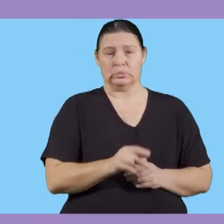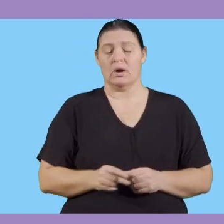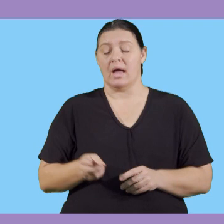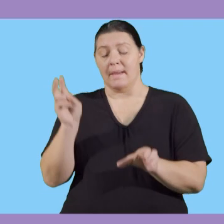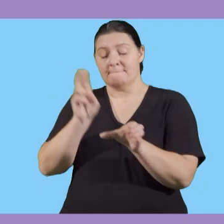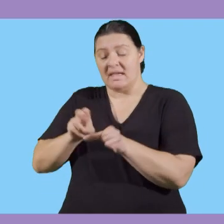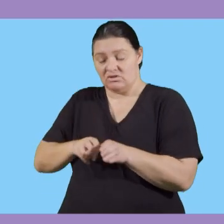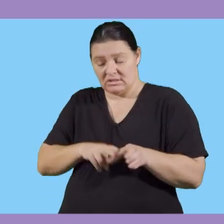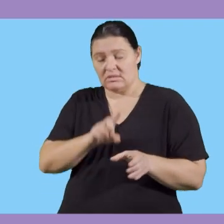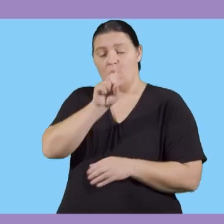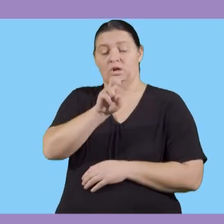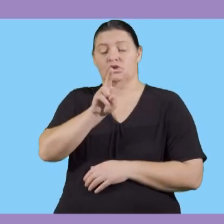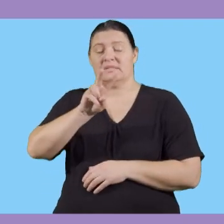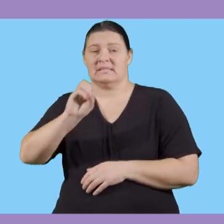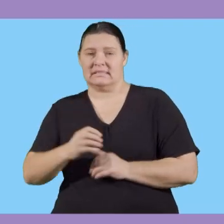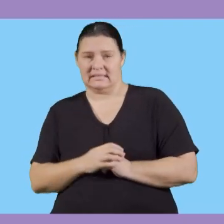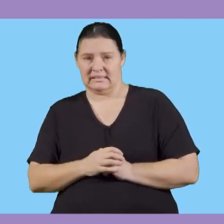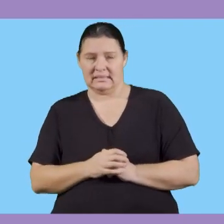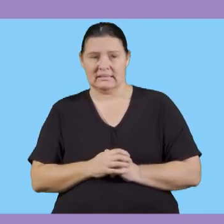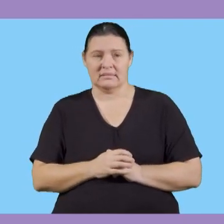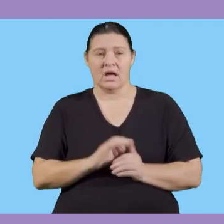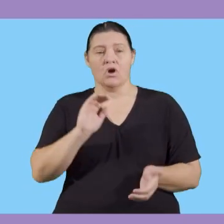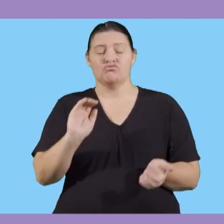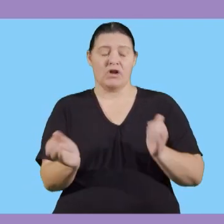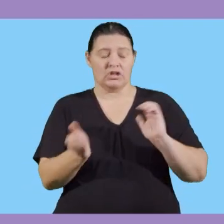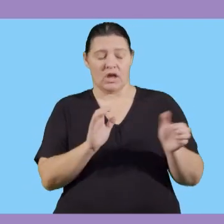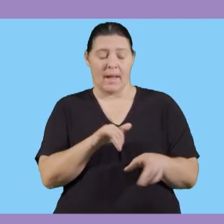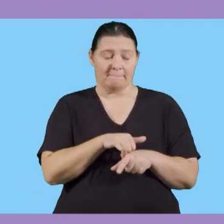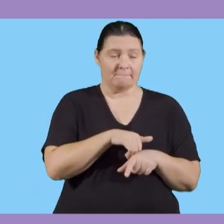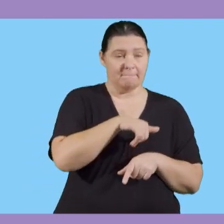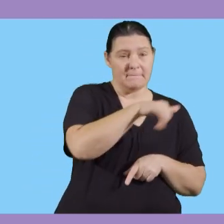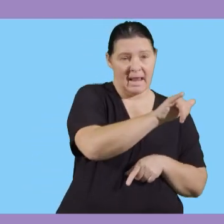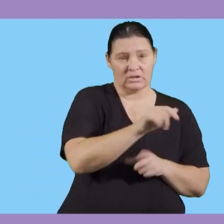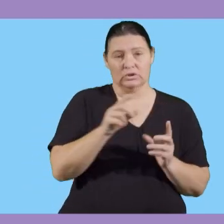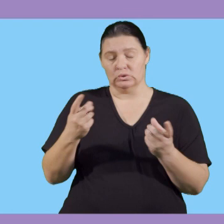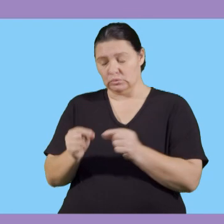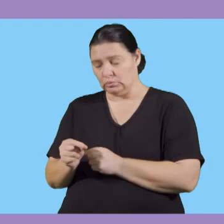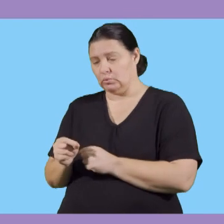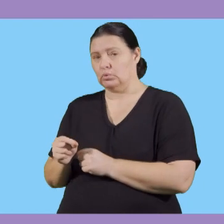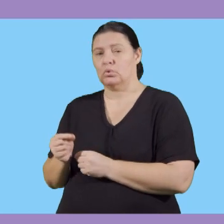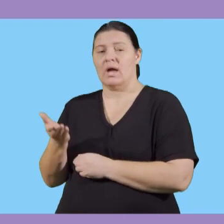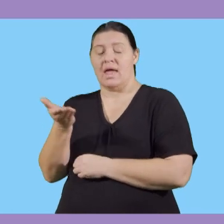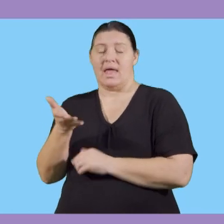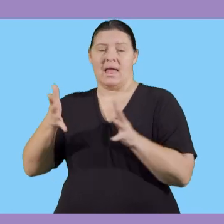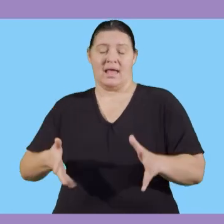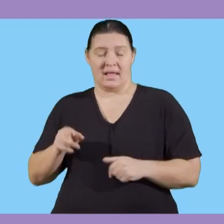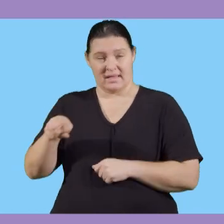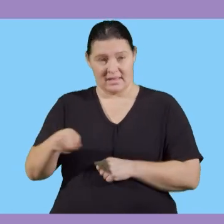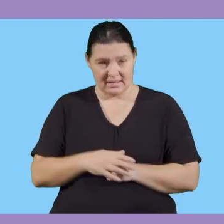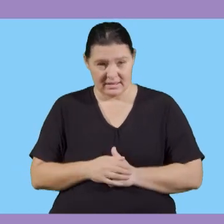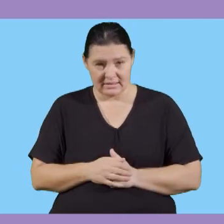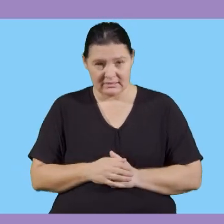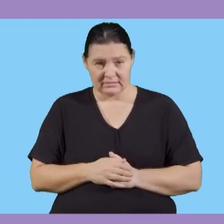120 passengers. What is the ratio of pilots to air